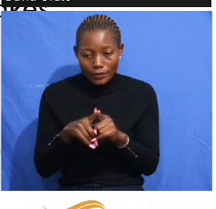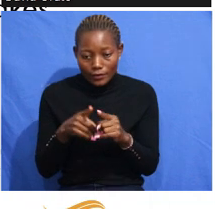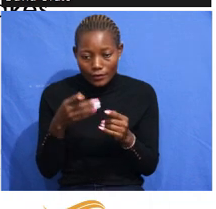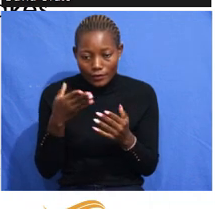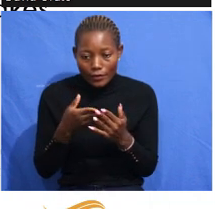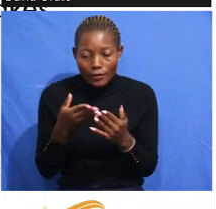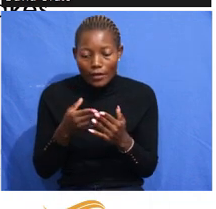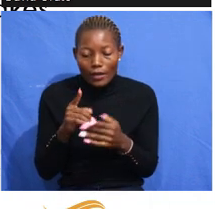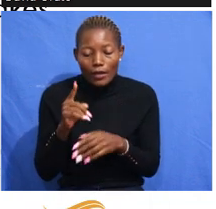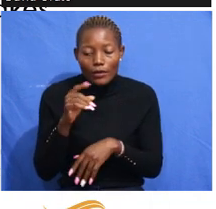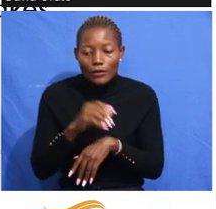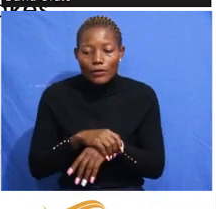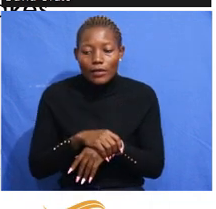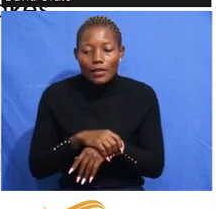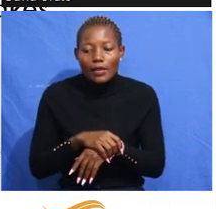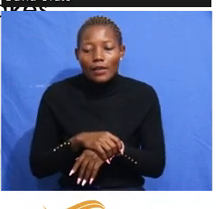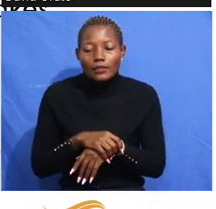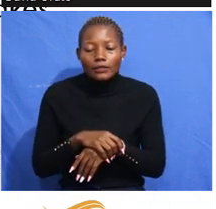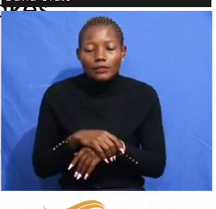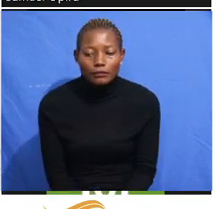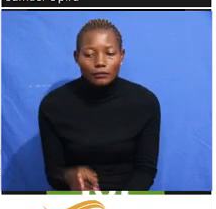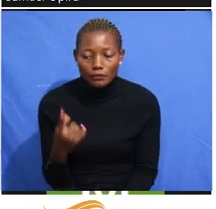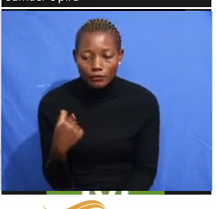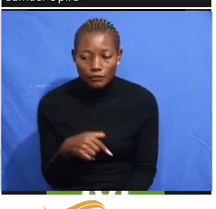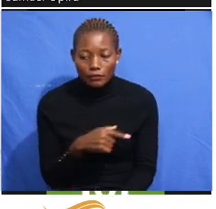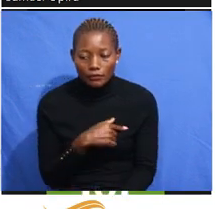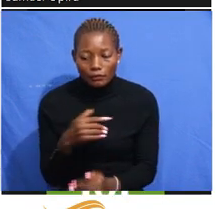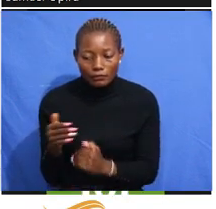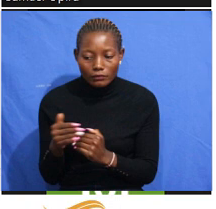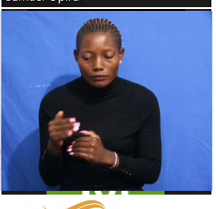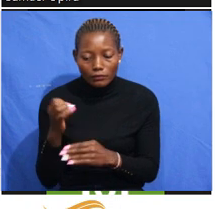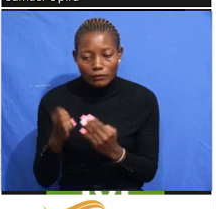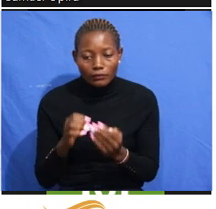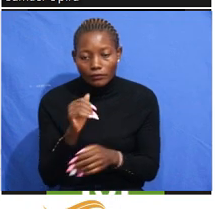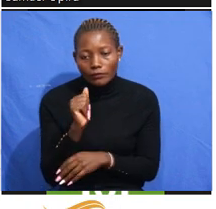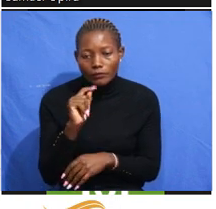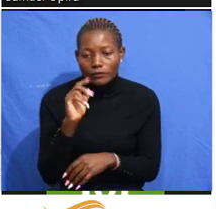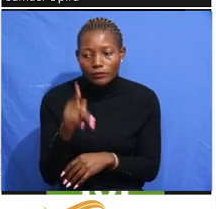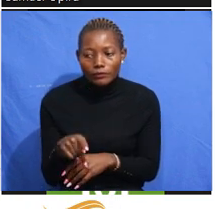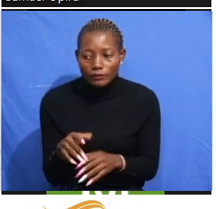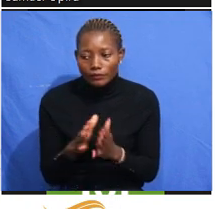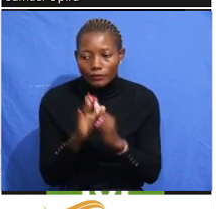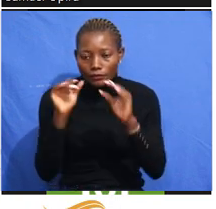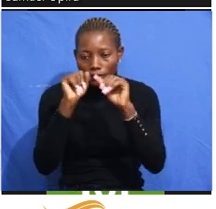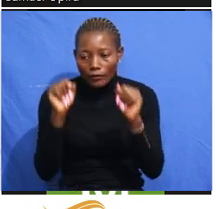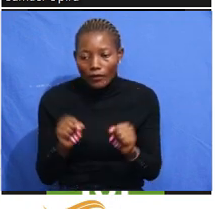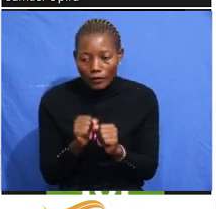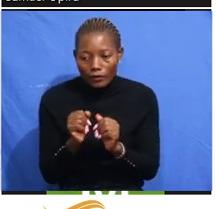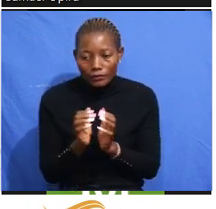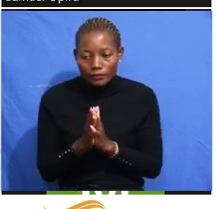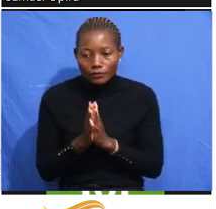you will now find that oxidative ATP PC system,